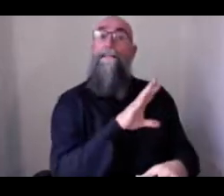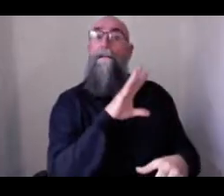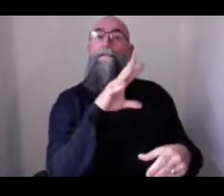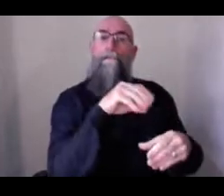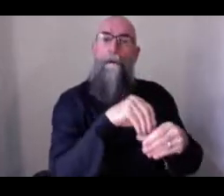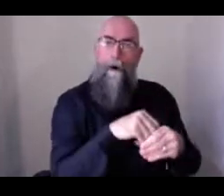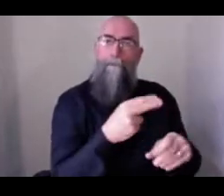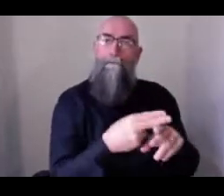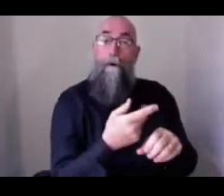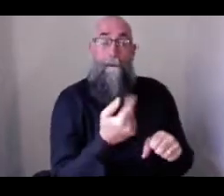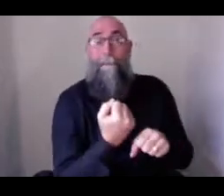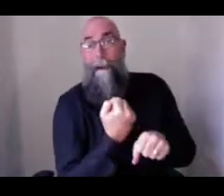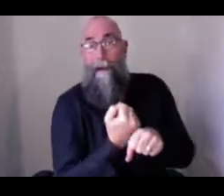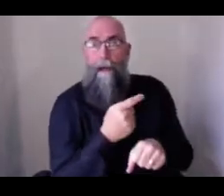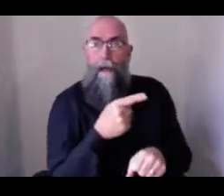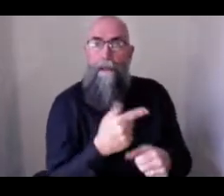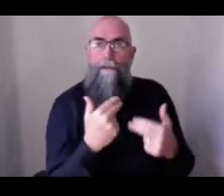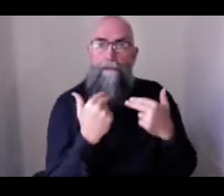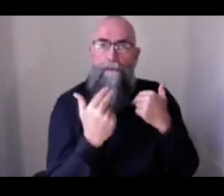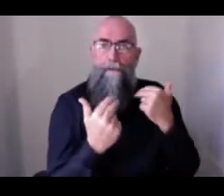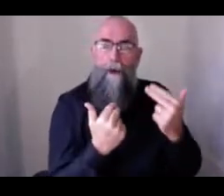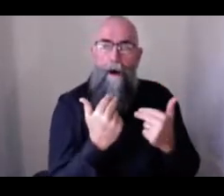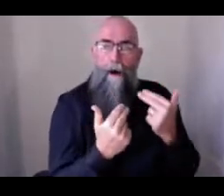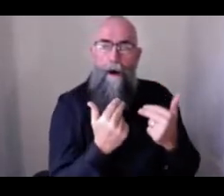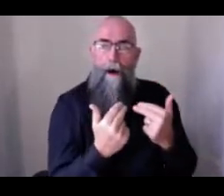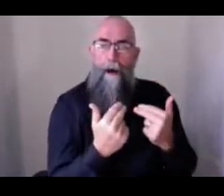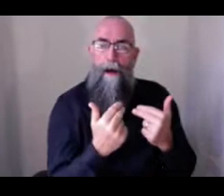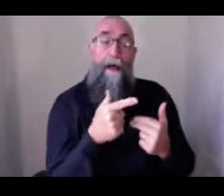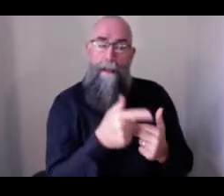not, that wouldn't be ineligible.